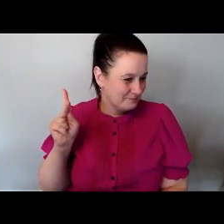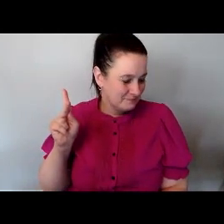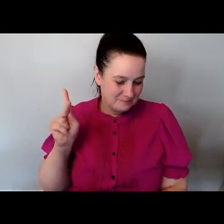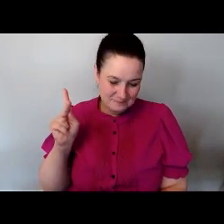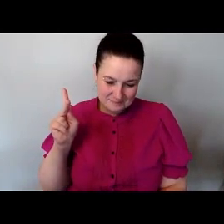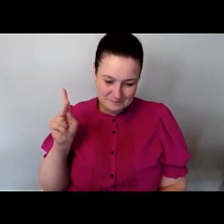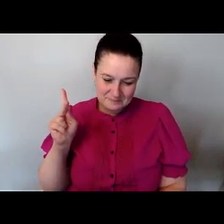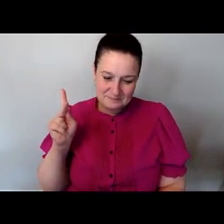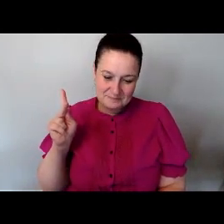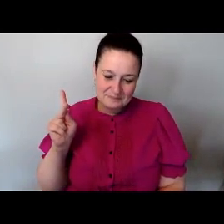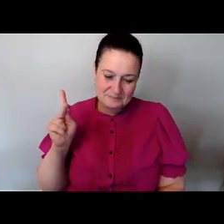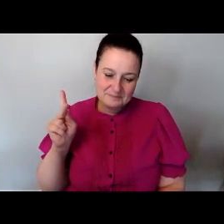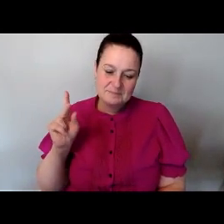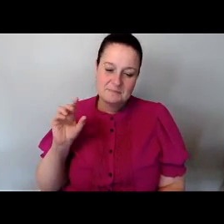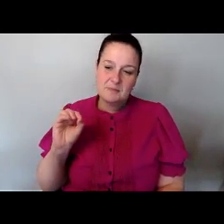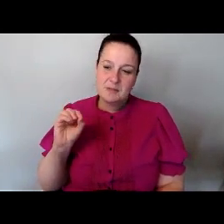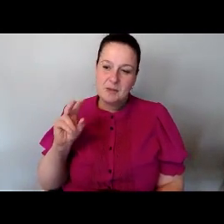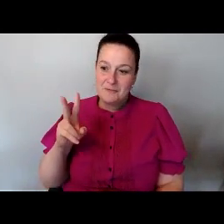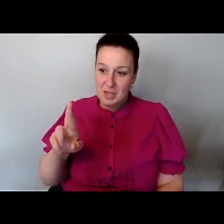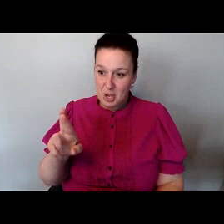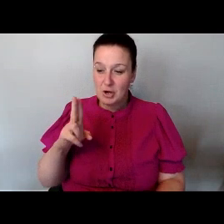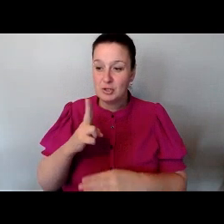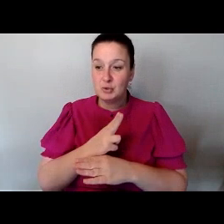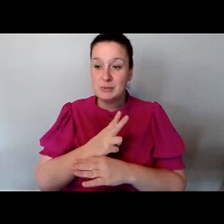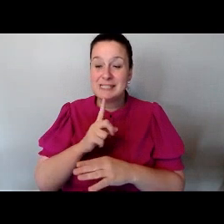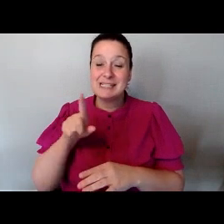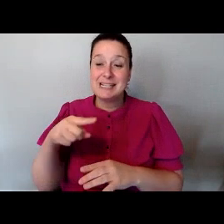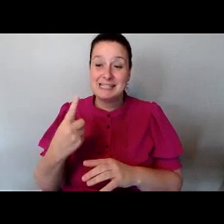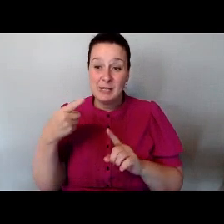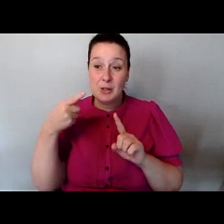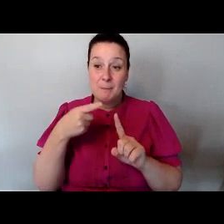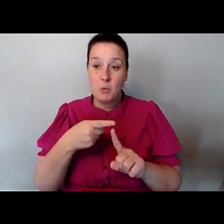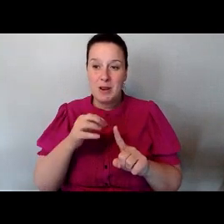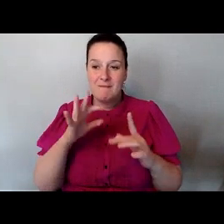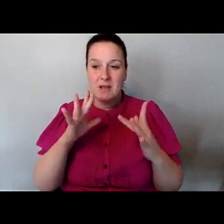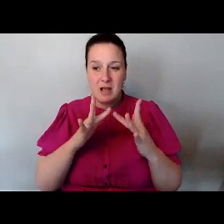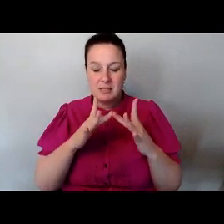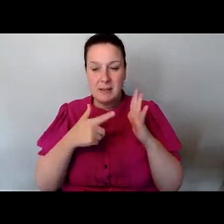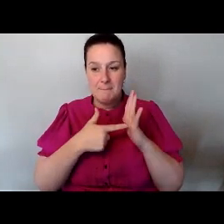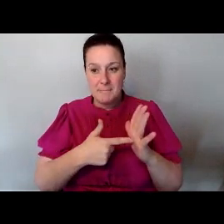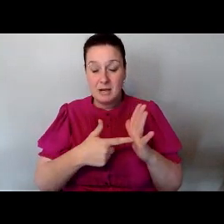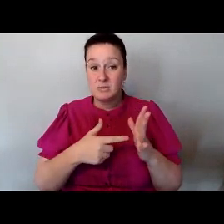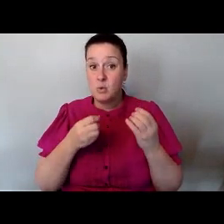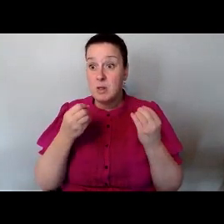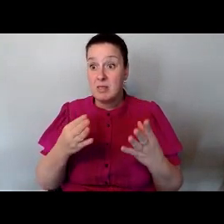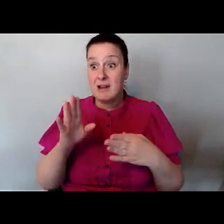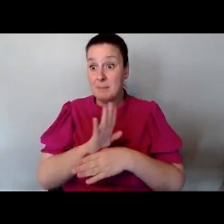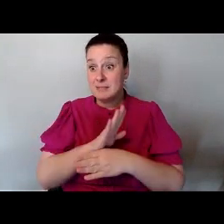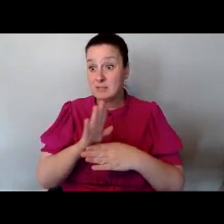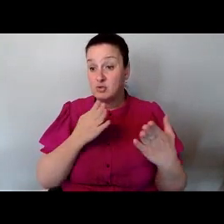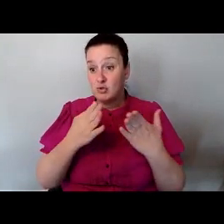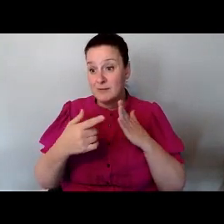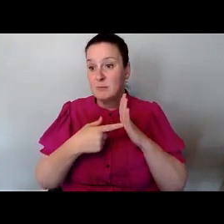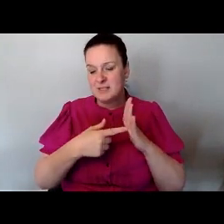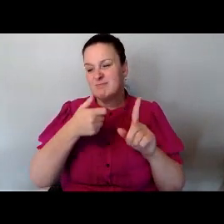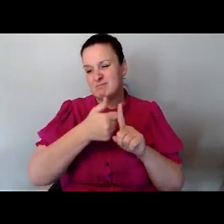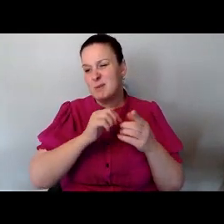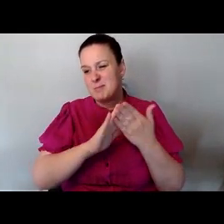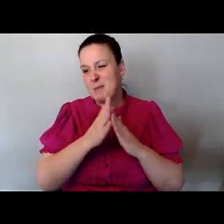Okay, so OVR uses a single point of contact model. And so these are going to be where a lot of our business service representatives are. And